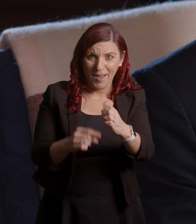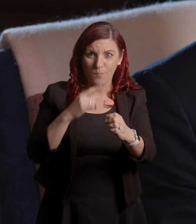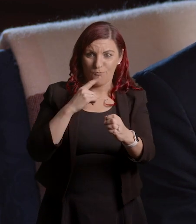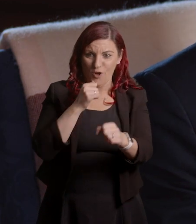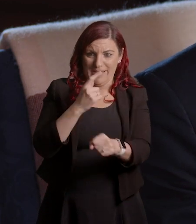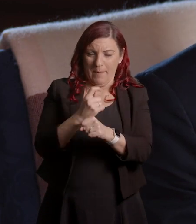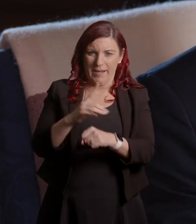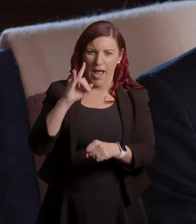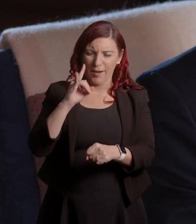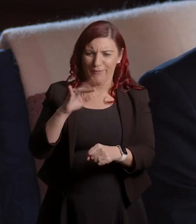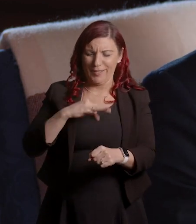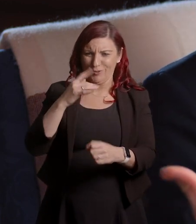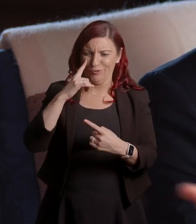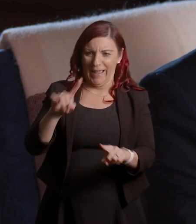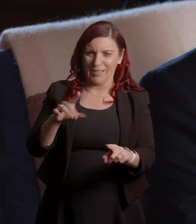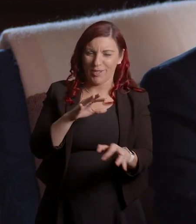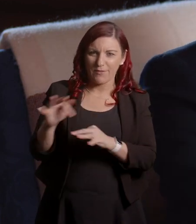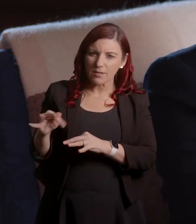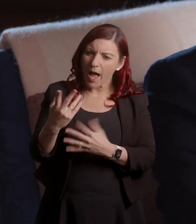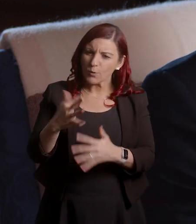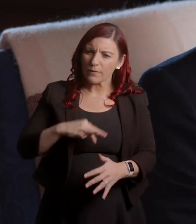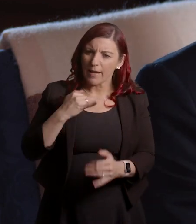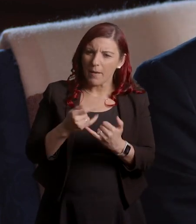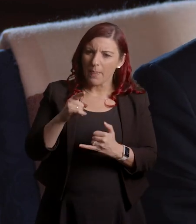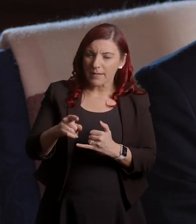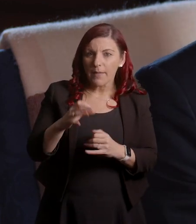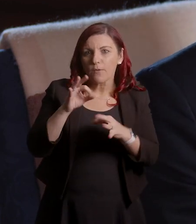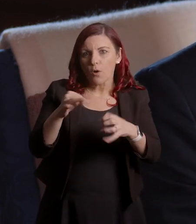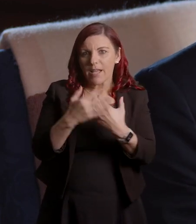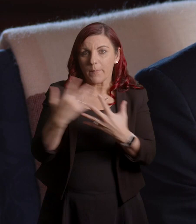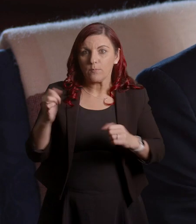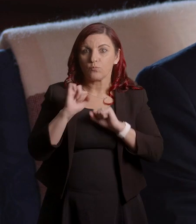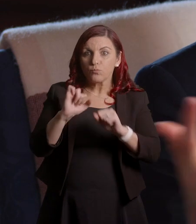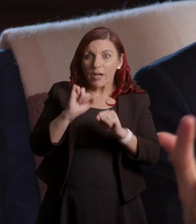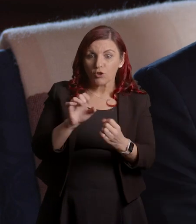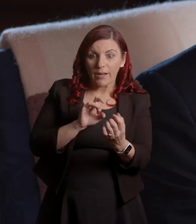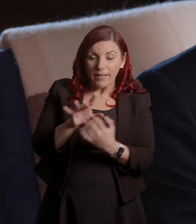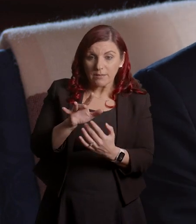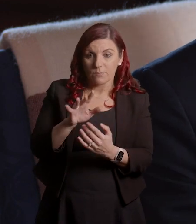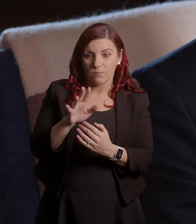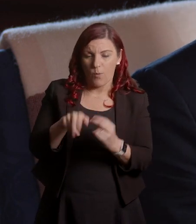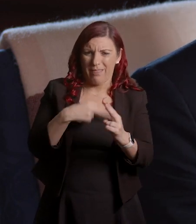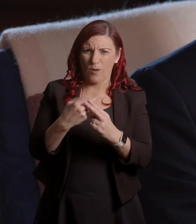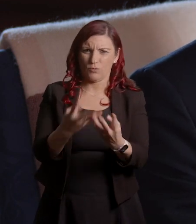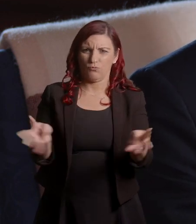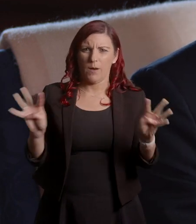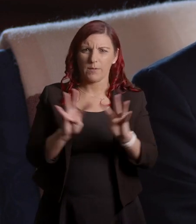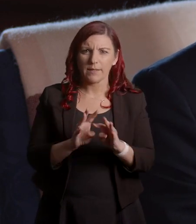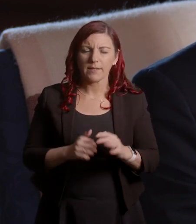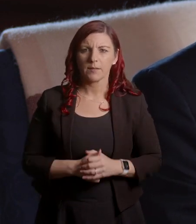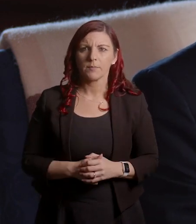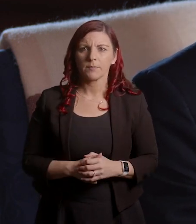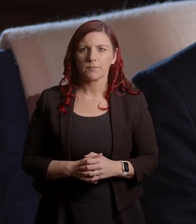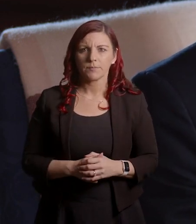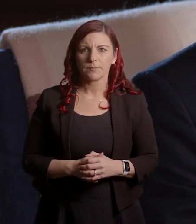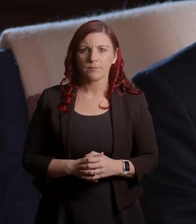did you find being involved and obviously having these big pressure kicks as well in front of an empty Croke Park? Much